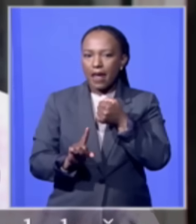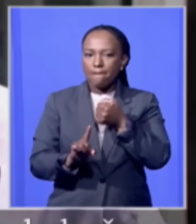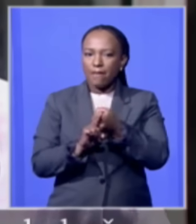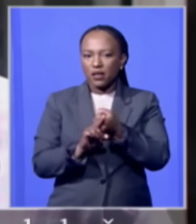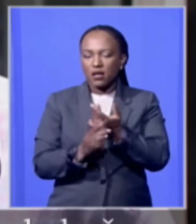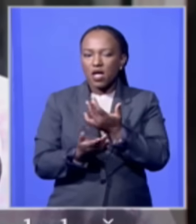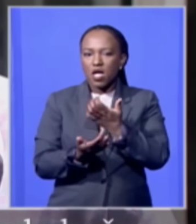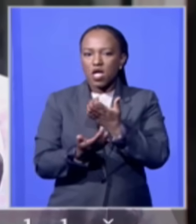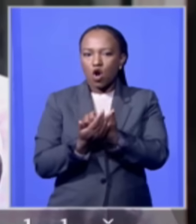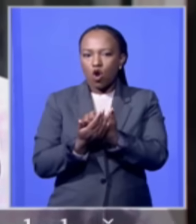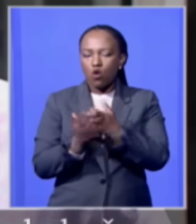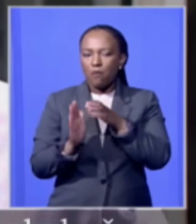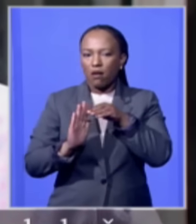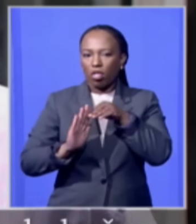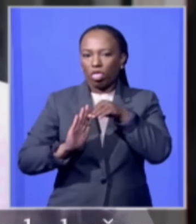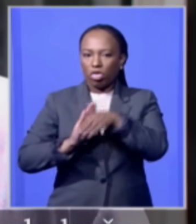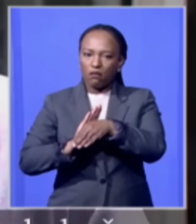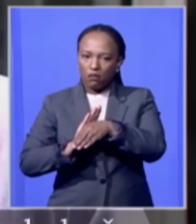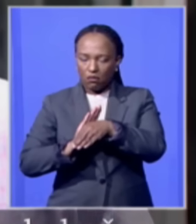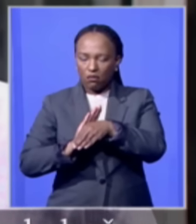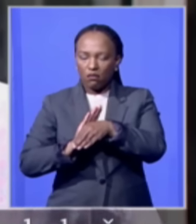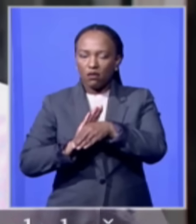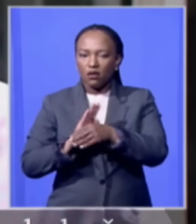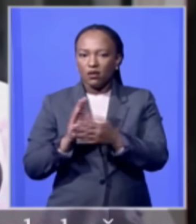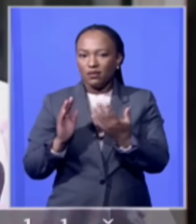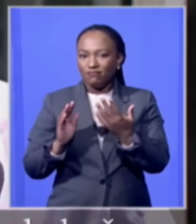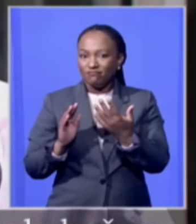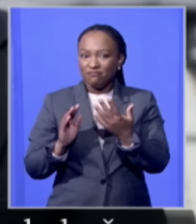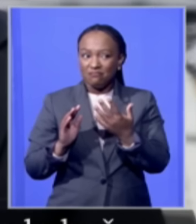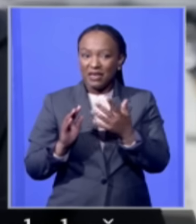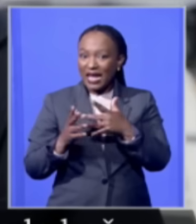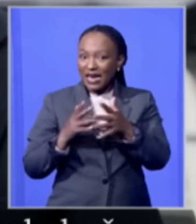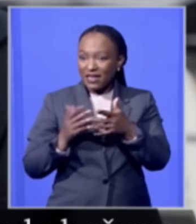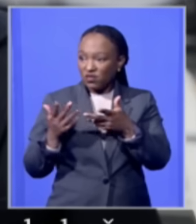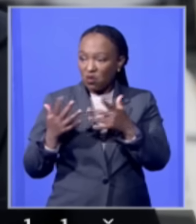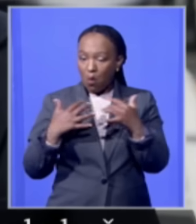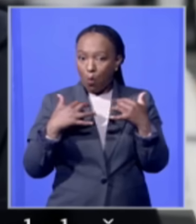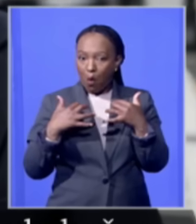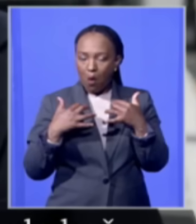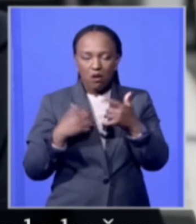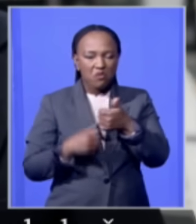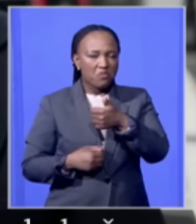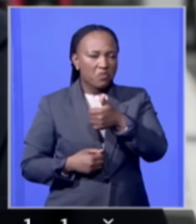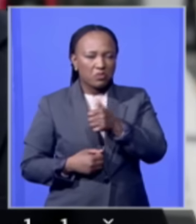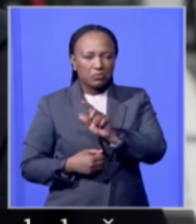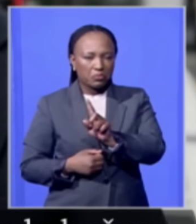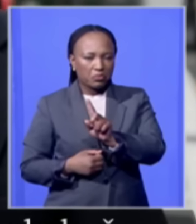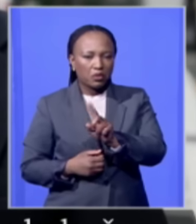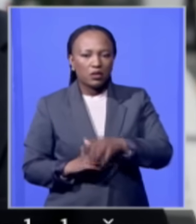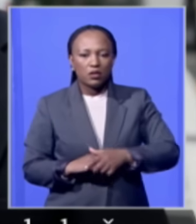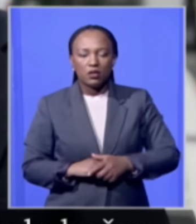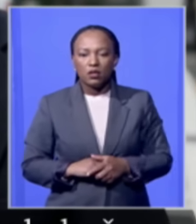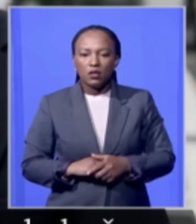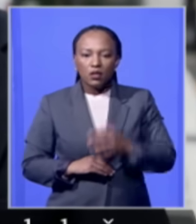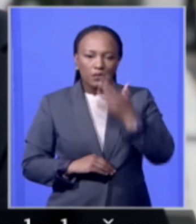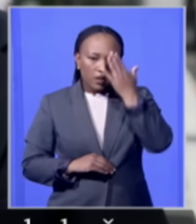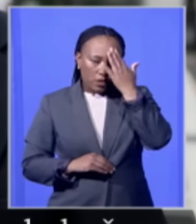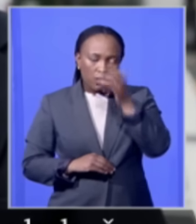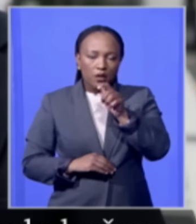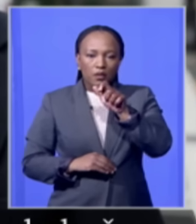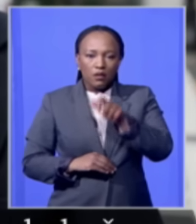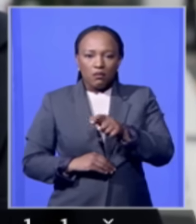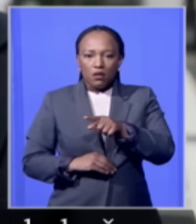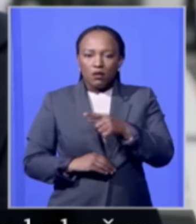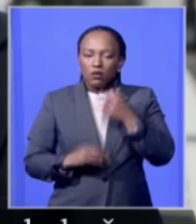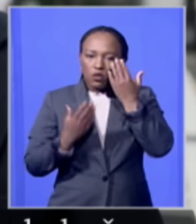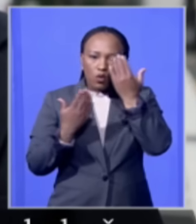cause inflation. It would not be, anything like this would not be good. I know someone who is currently there, and every day you don't know if